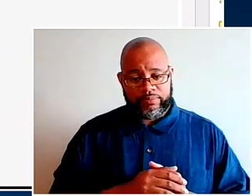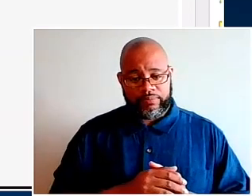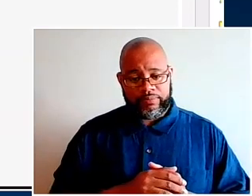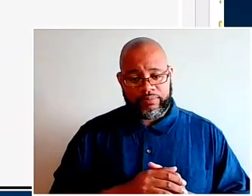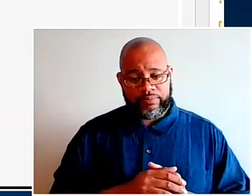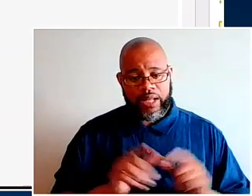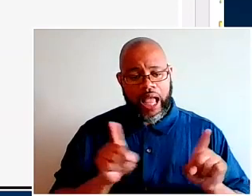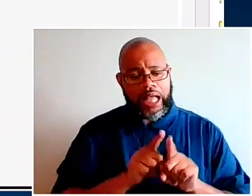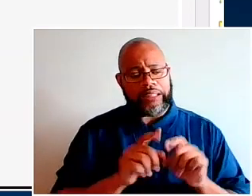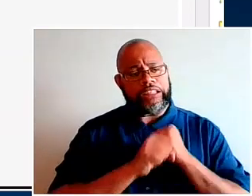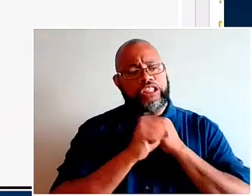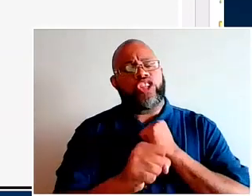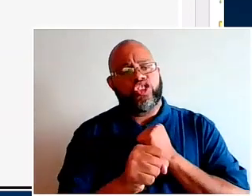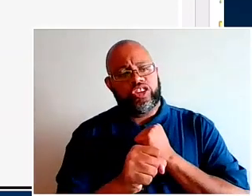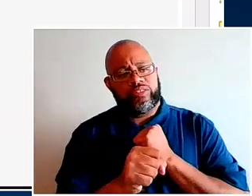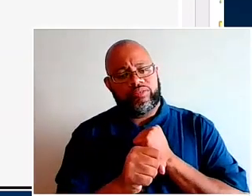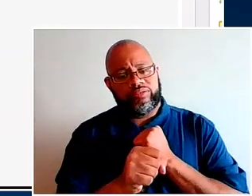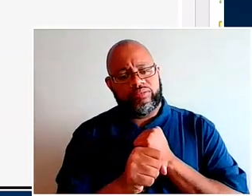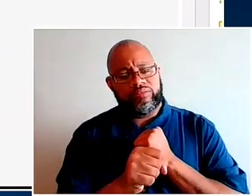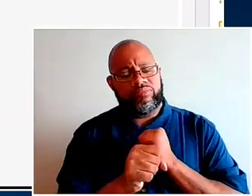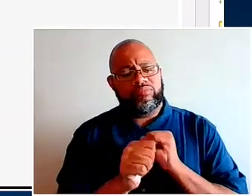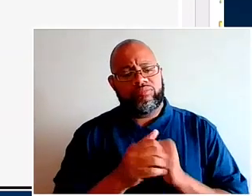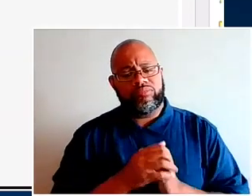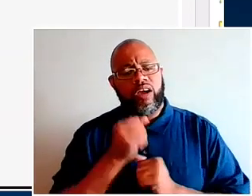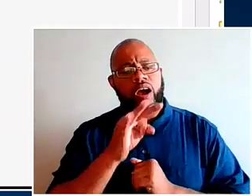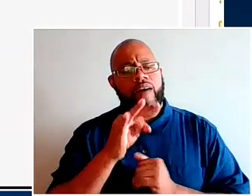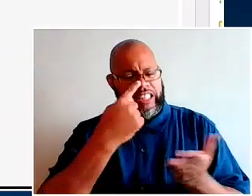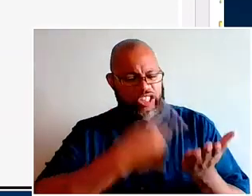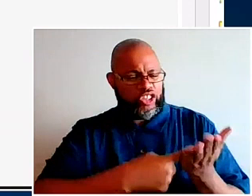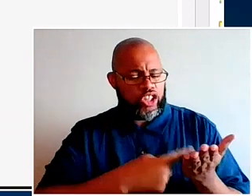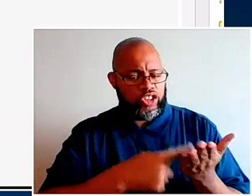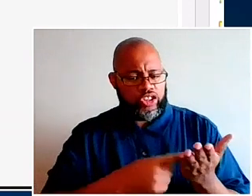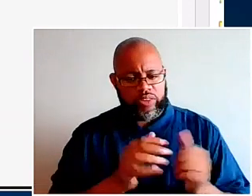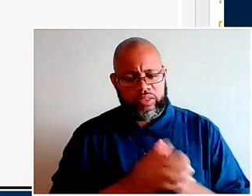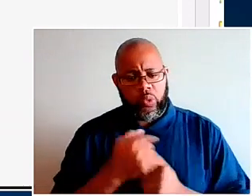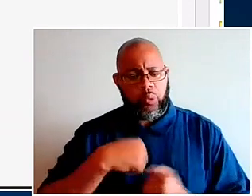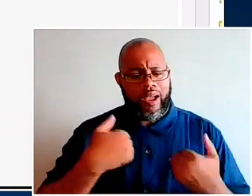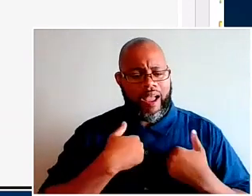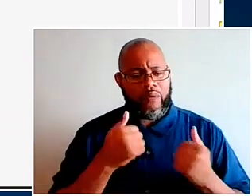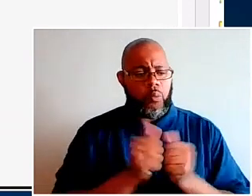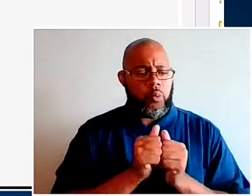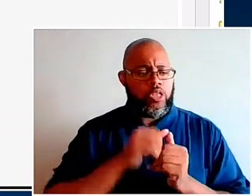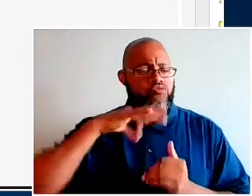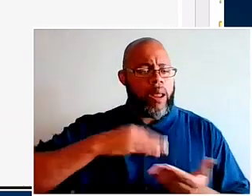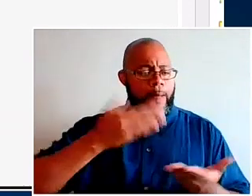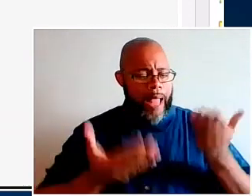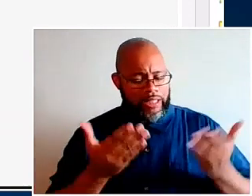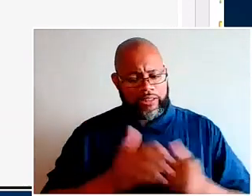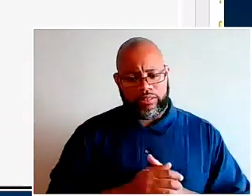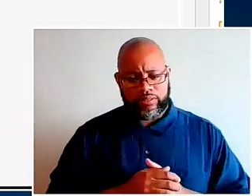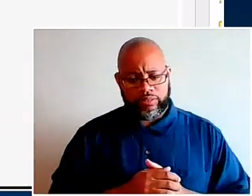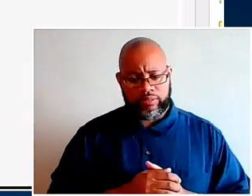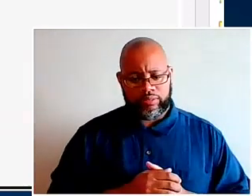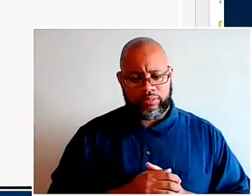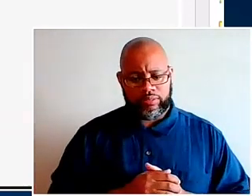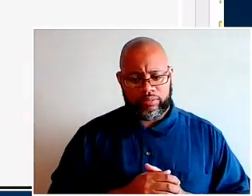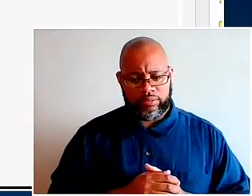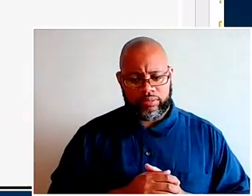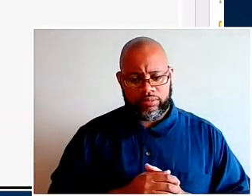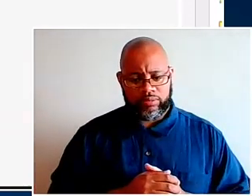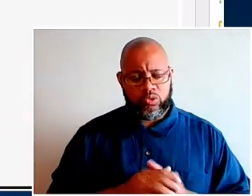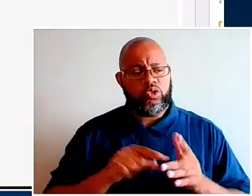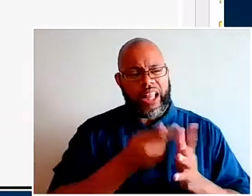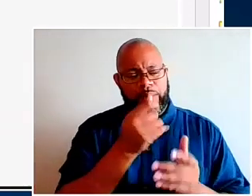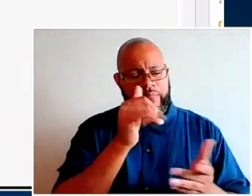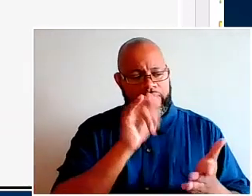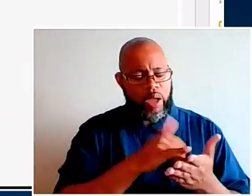an extension in some respects of the discussion we have about credit balances, which we'll be dealing with in a little bit, and which we